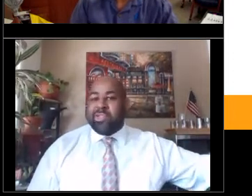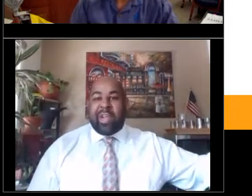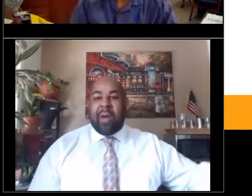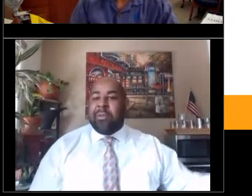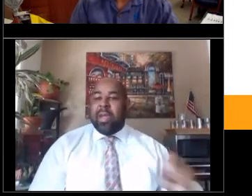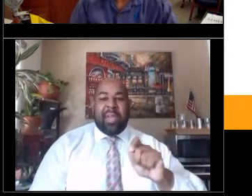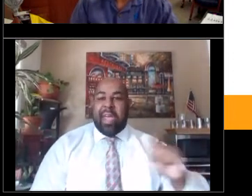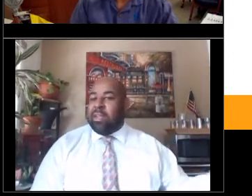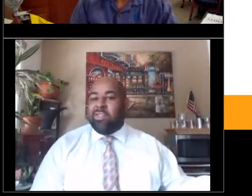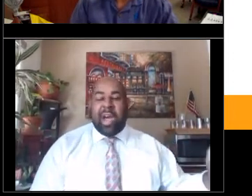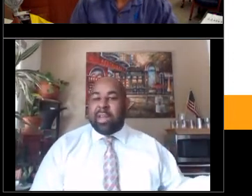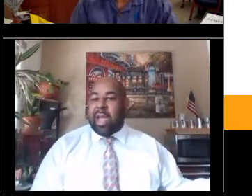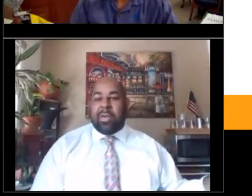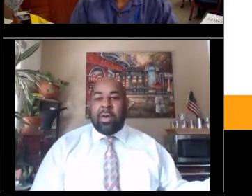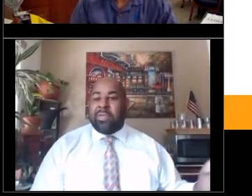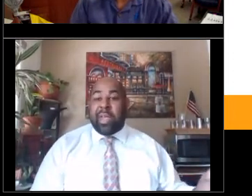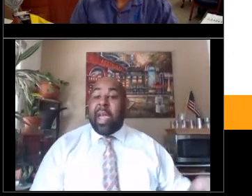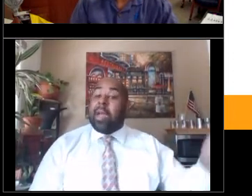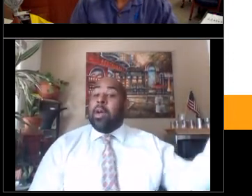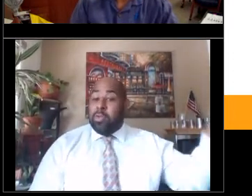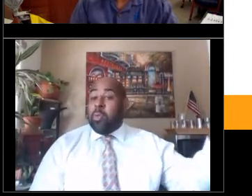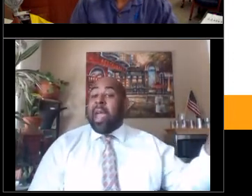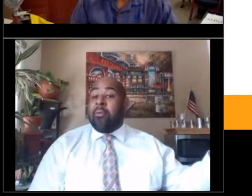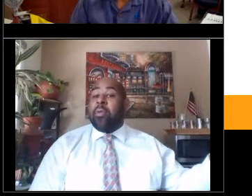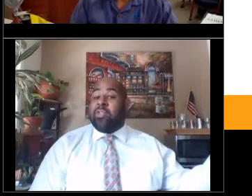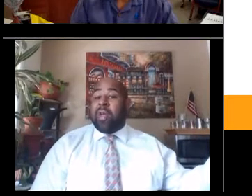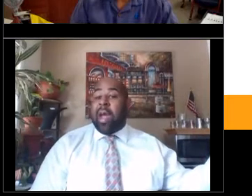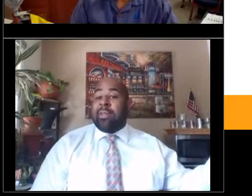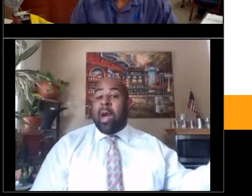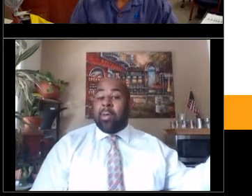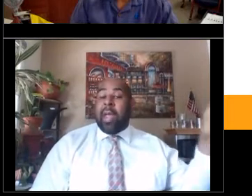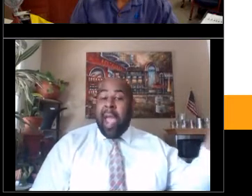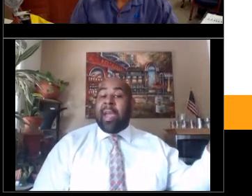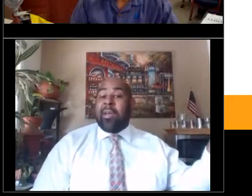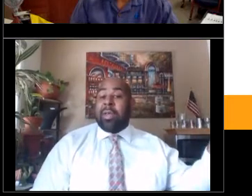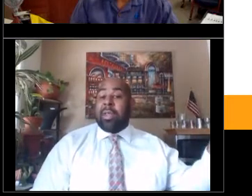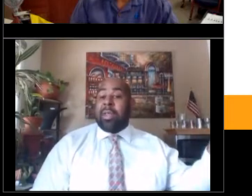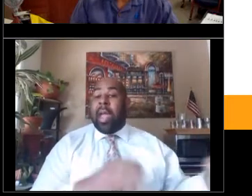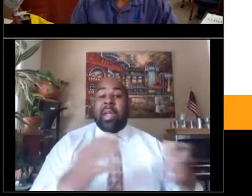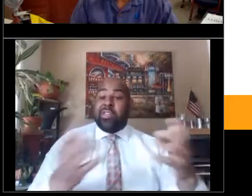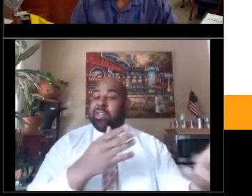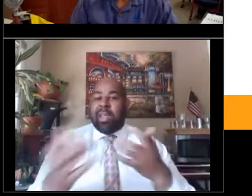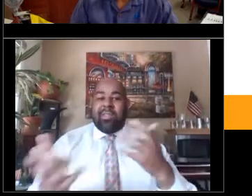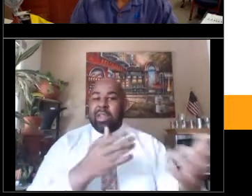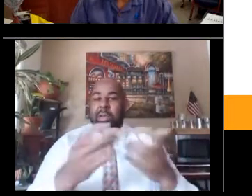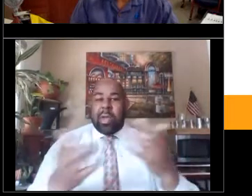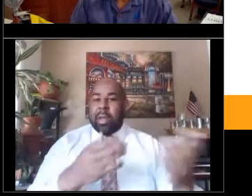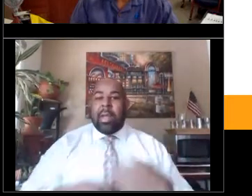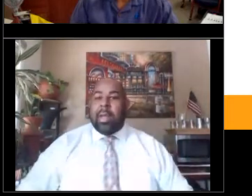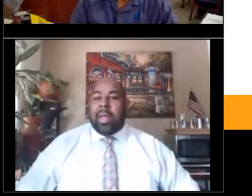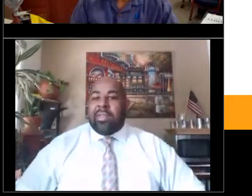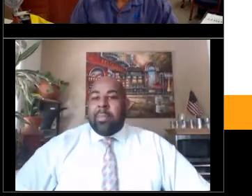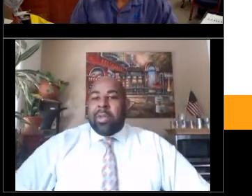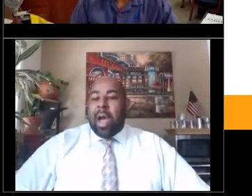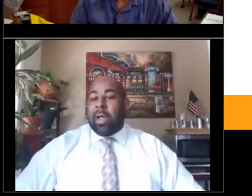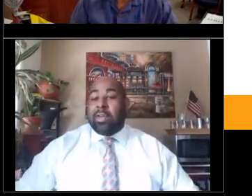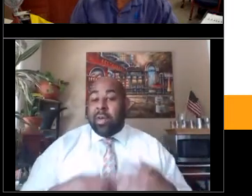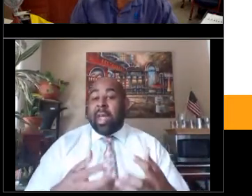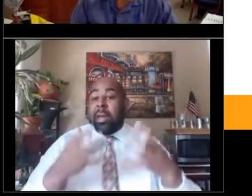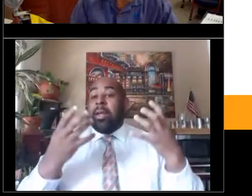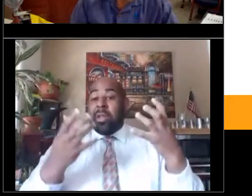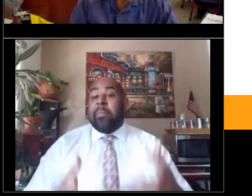rest are just staff jotting down notes and say, hey, do we have what you got down accurately? And just continuing that type